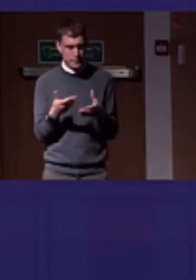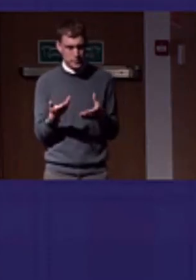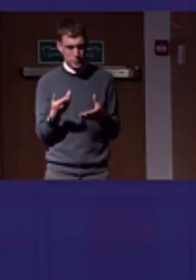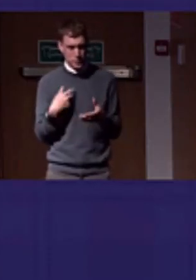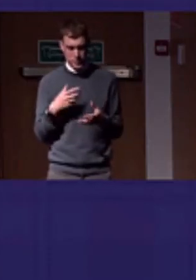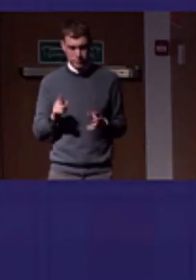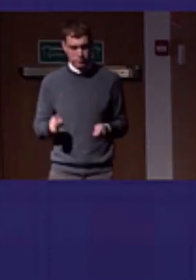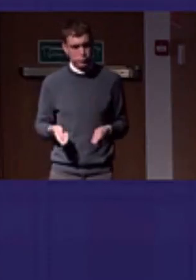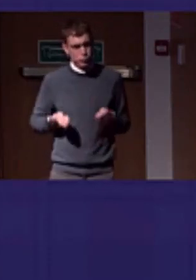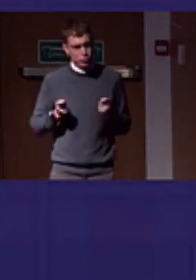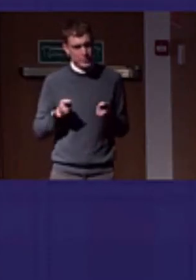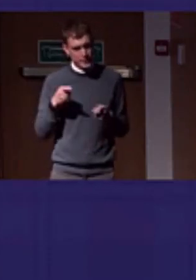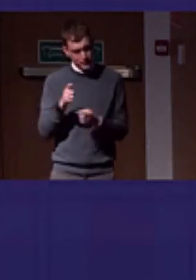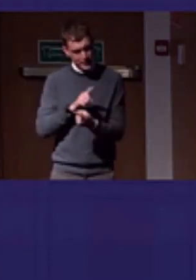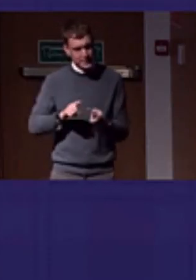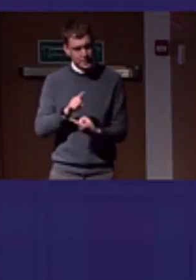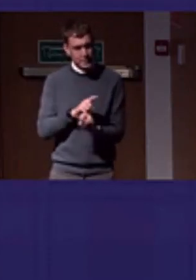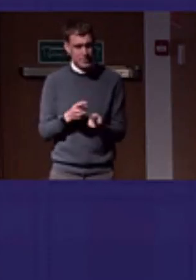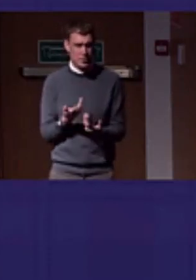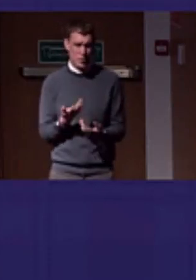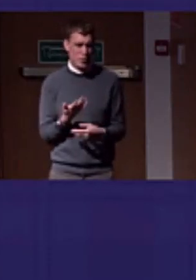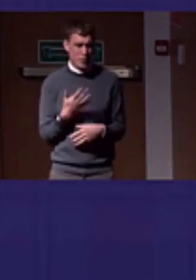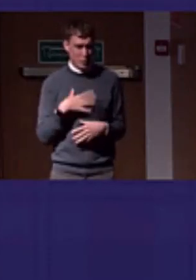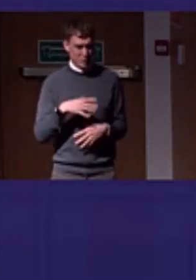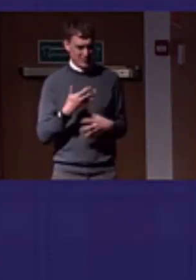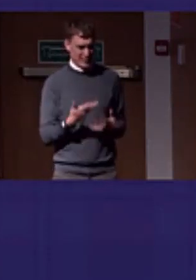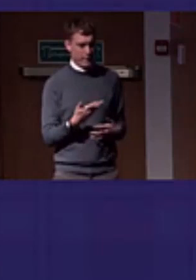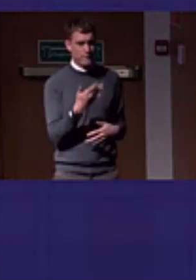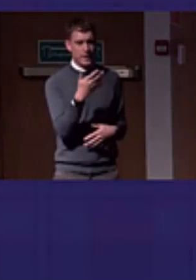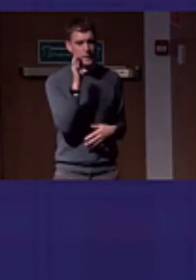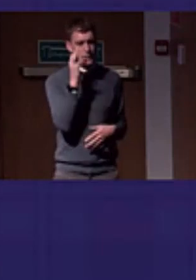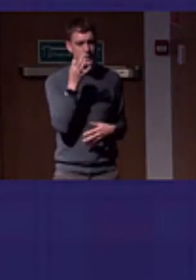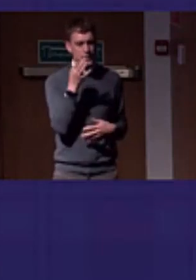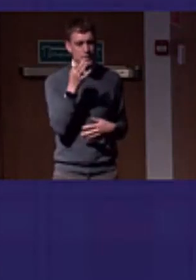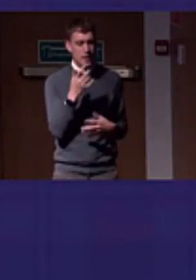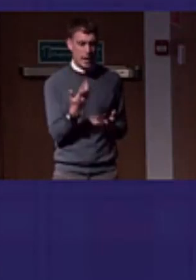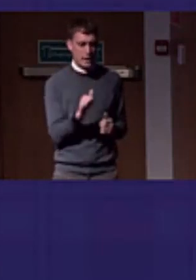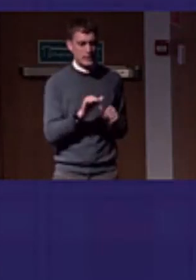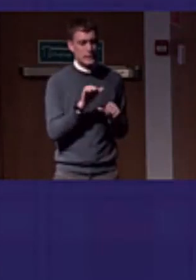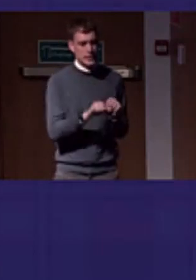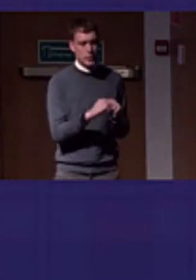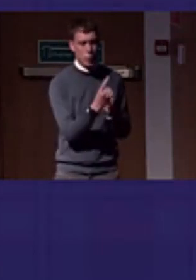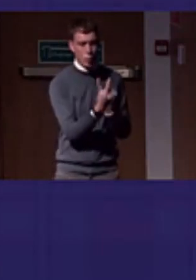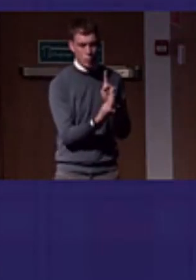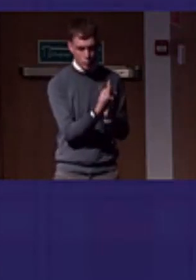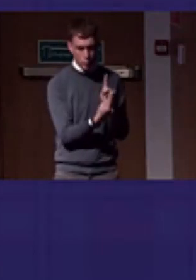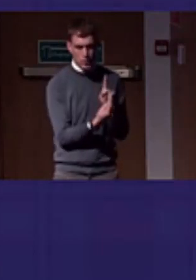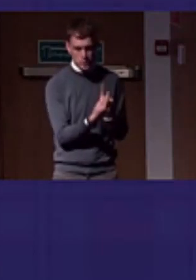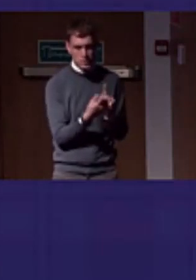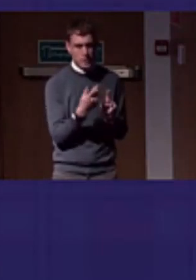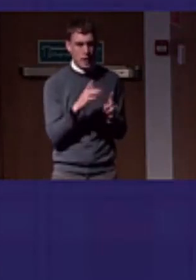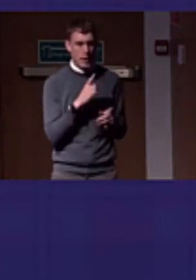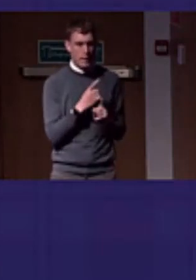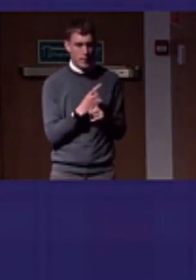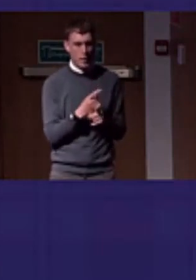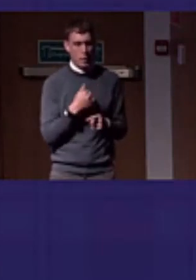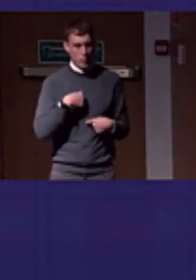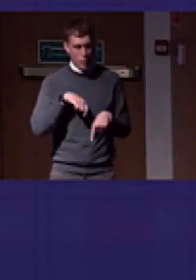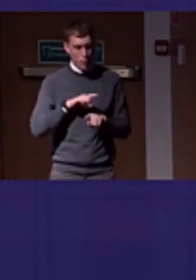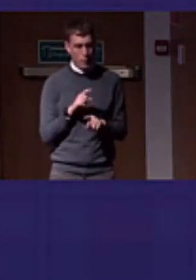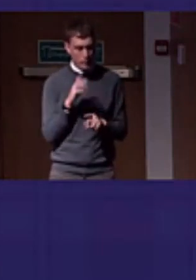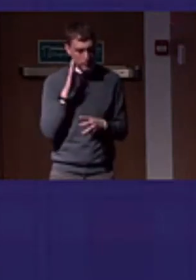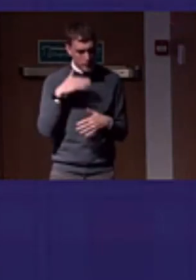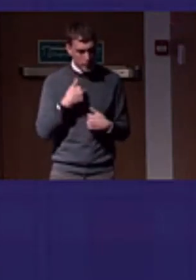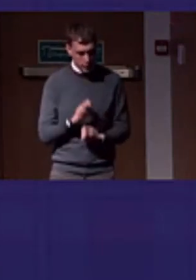hey, I'd like to use 5 minutes of the team meeting and in our next one-on-ones talking about well-being and mental health.